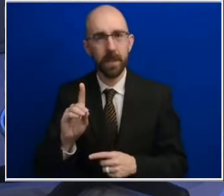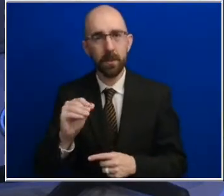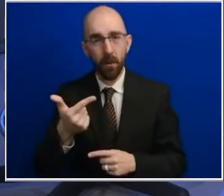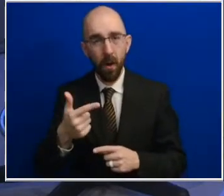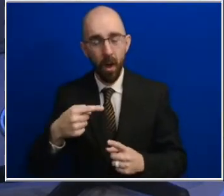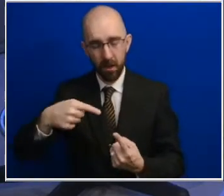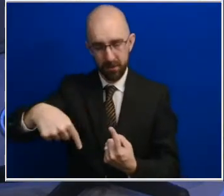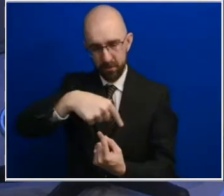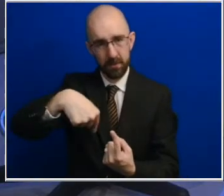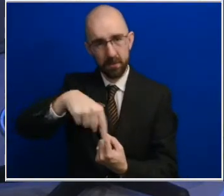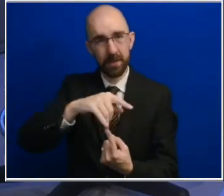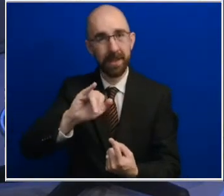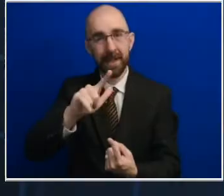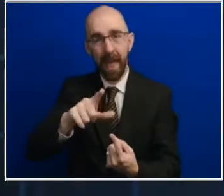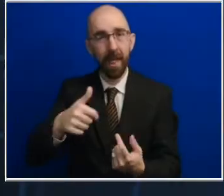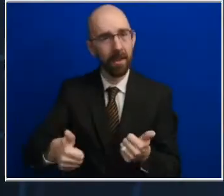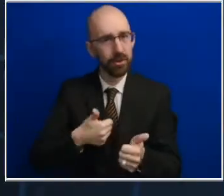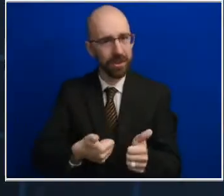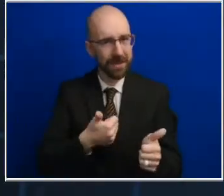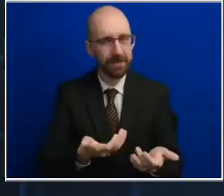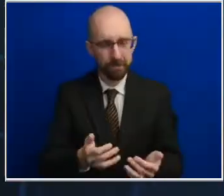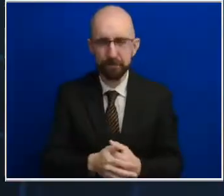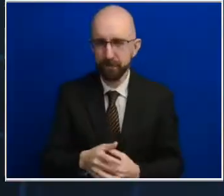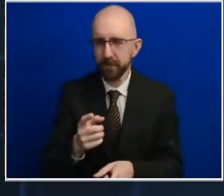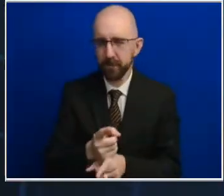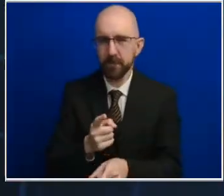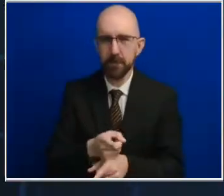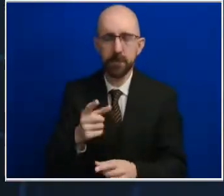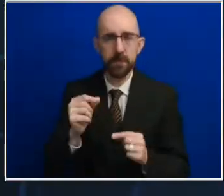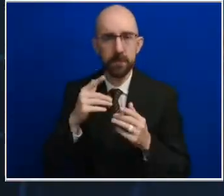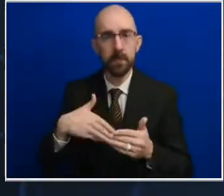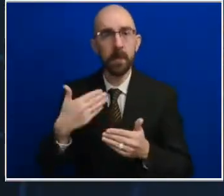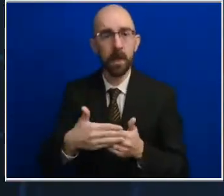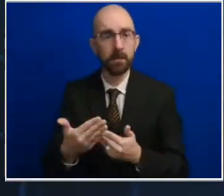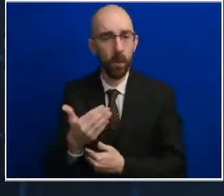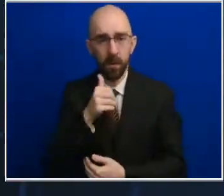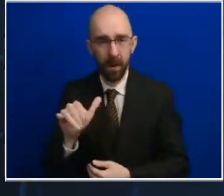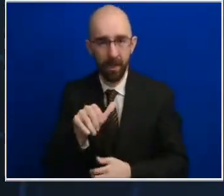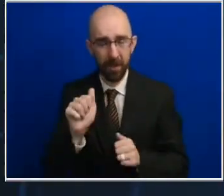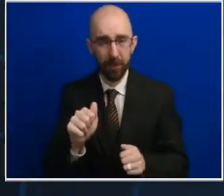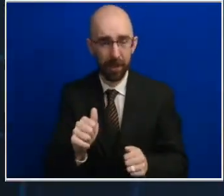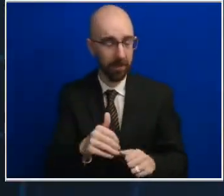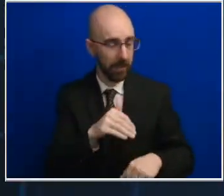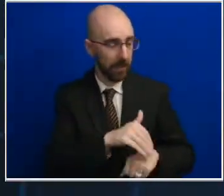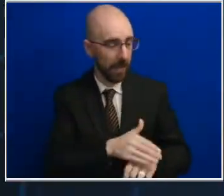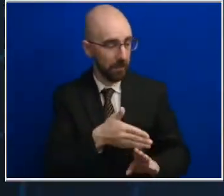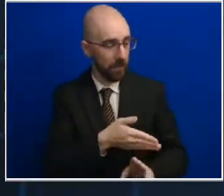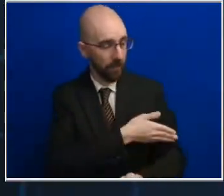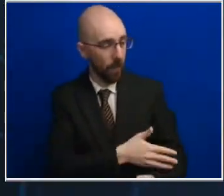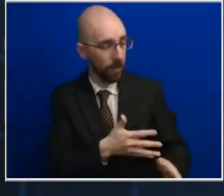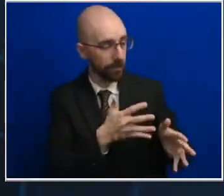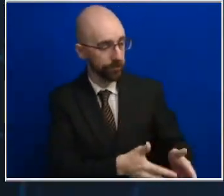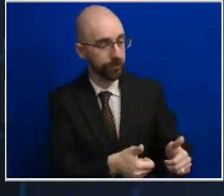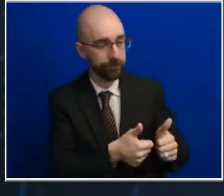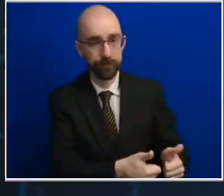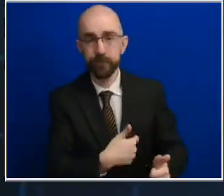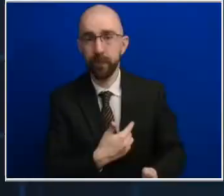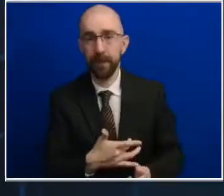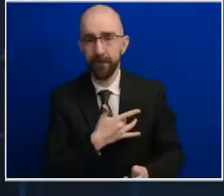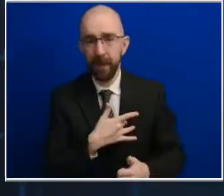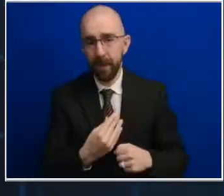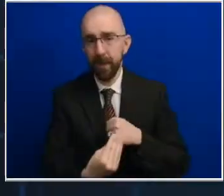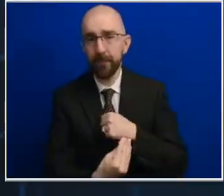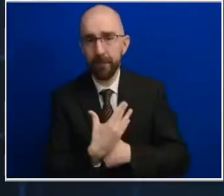then you wake up the next morning and it's not like you can leave the night before behind you, because you're still feeling the effects of